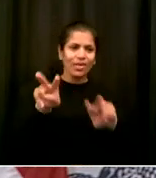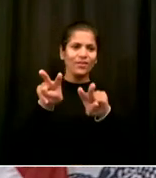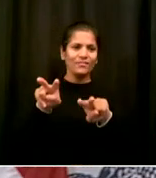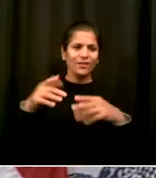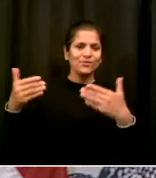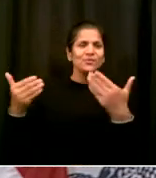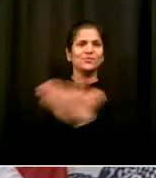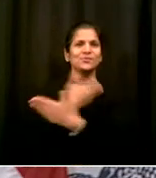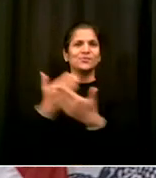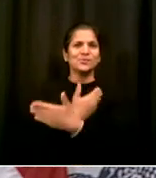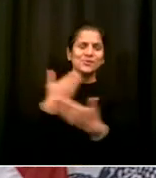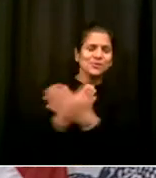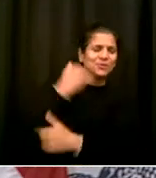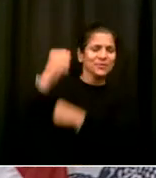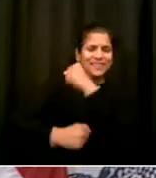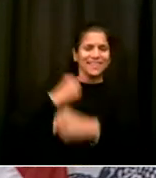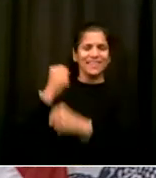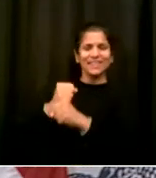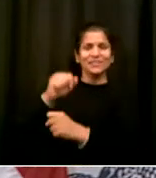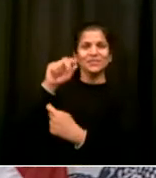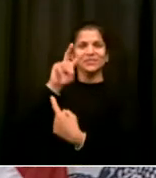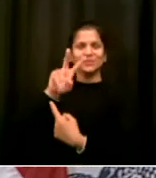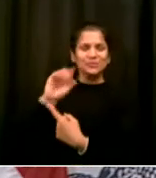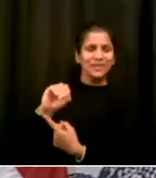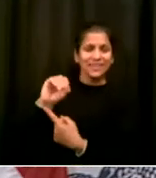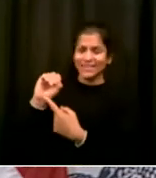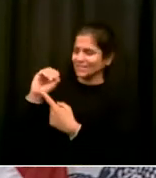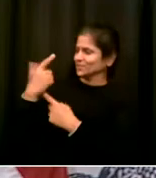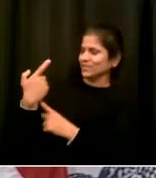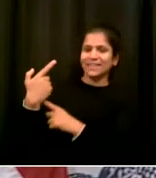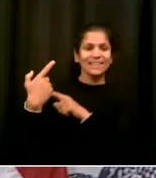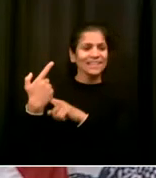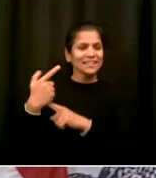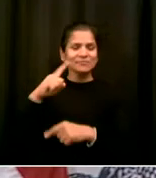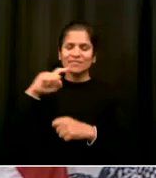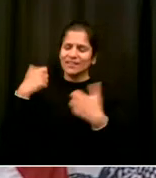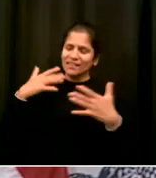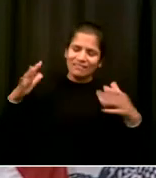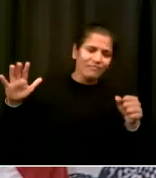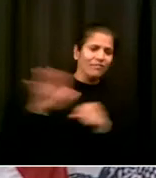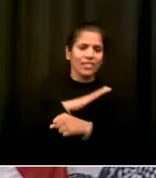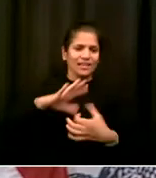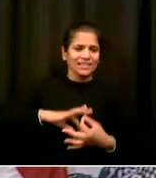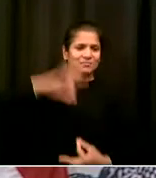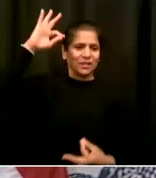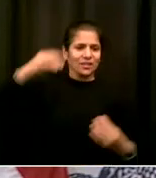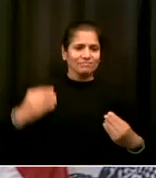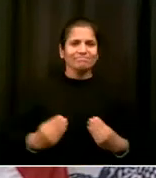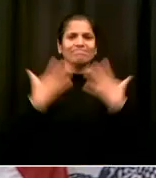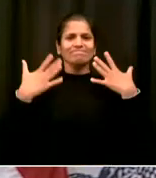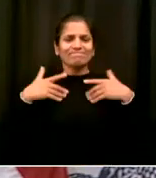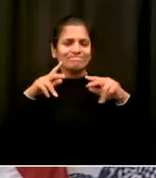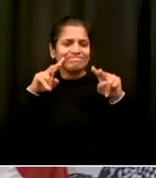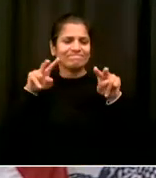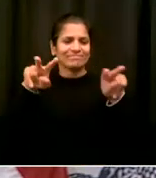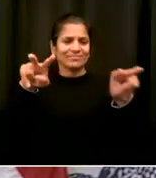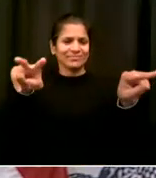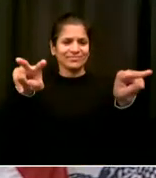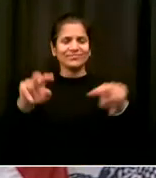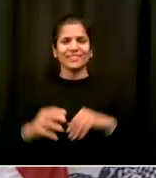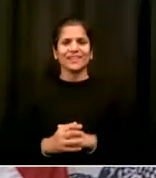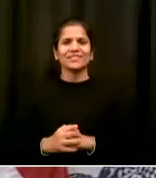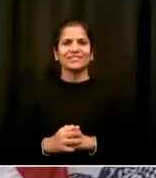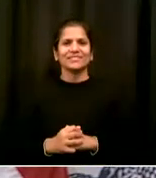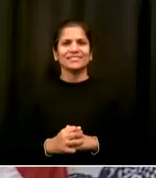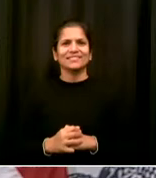great things are going to happen. Tonight is going to be very special. Don't believe any doubting Thomases that say because there's